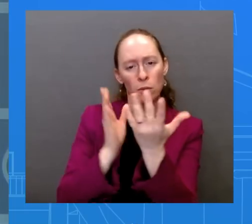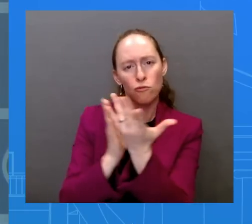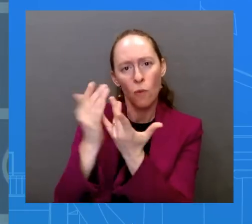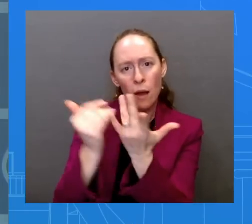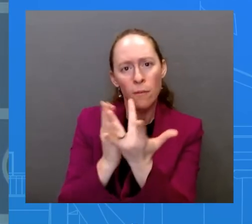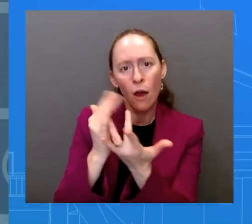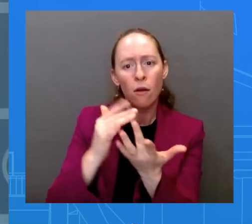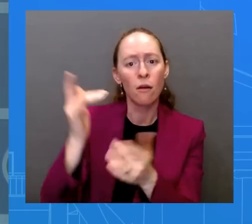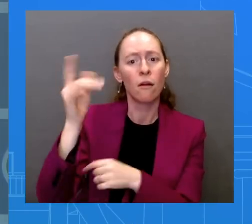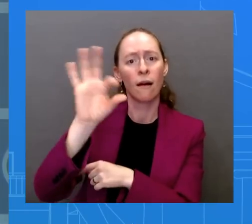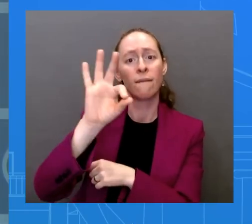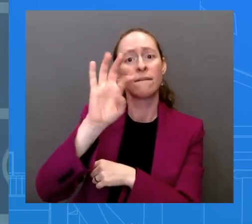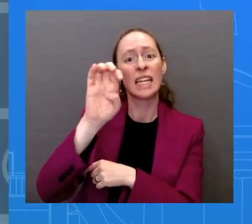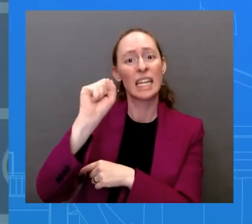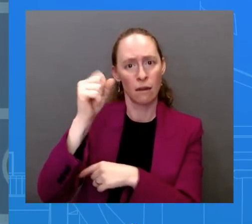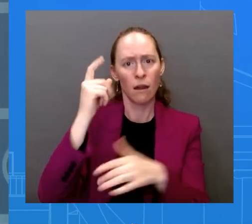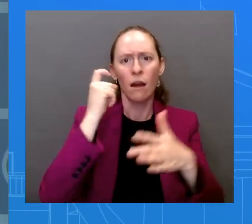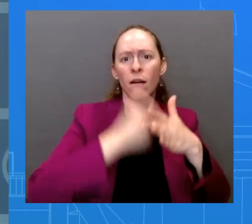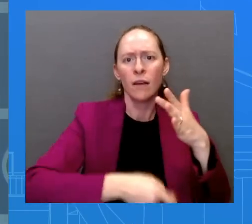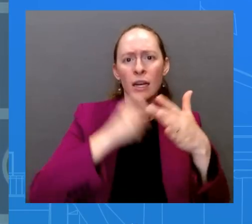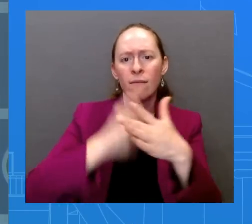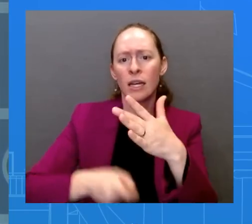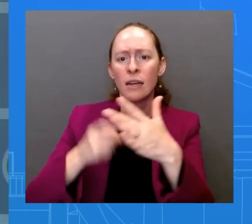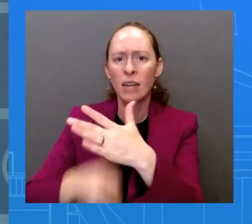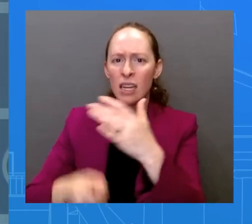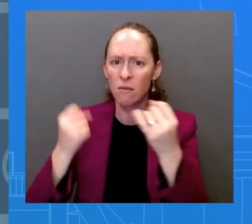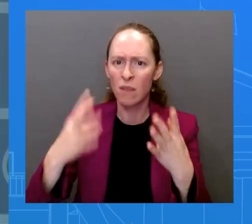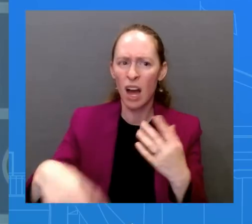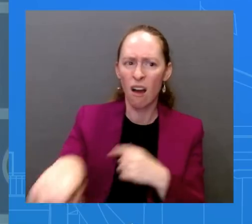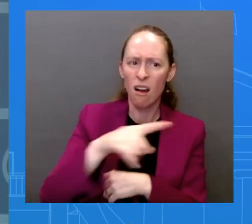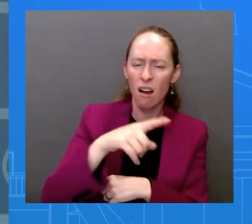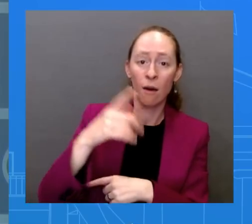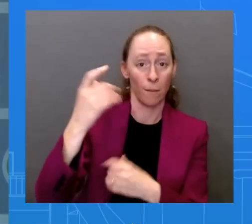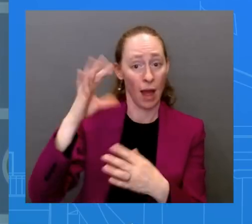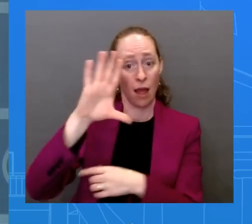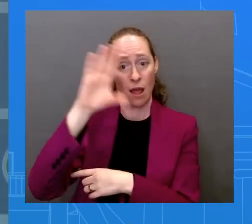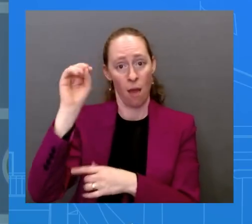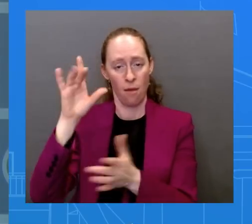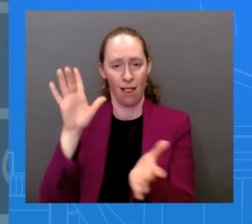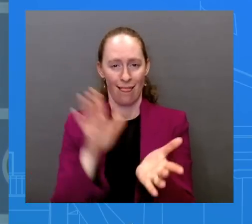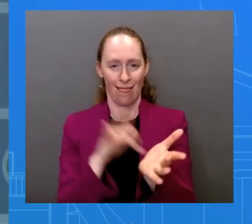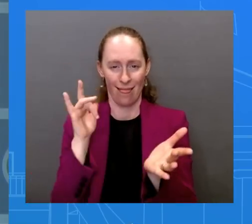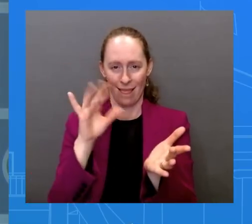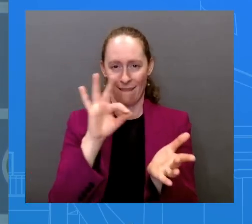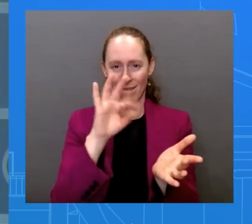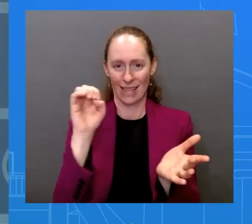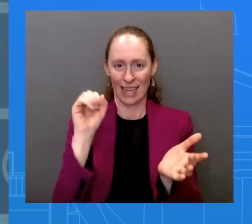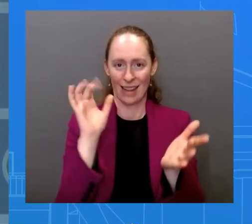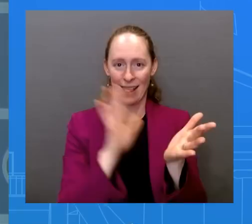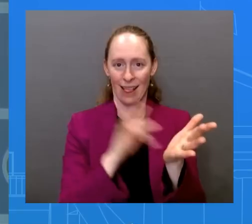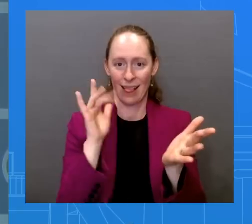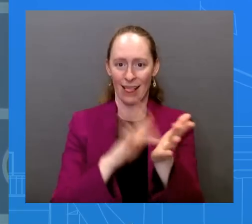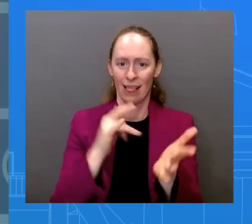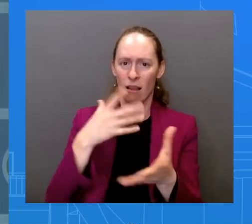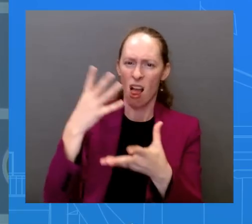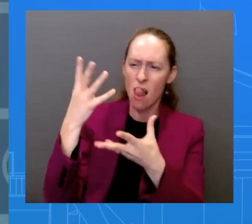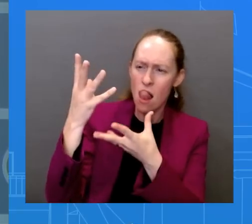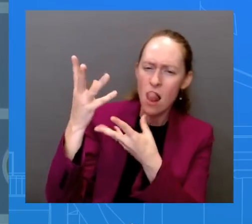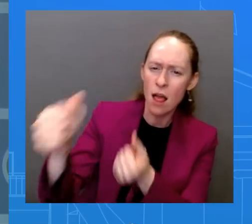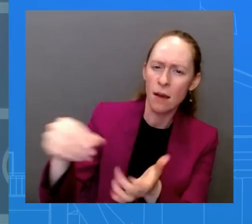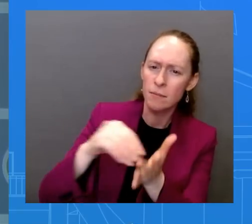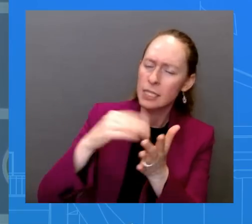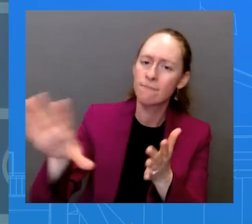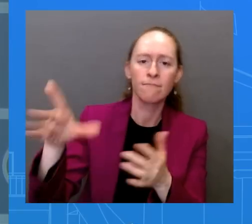how companies sneak fees onto bills, prevent customers from seeking the full price of what they're buying up front,